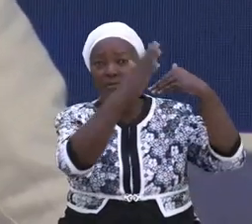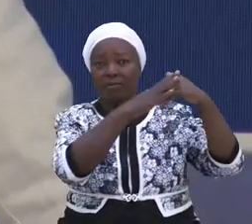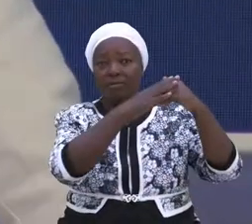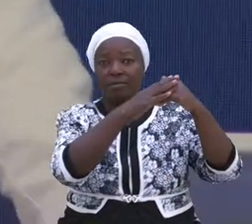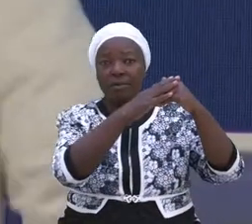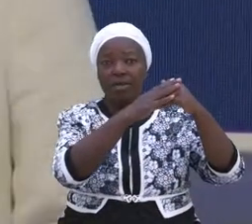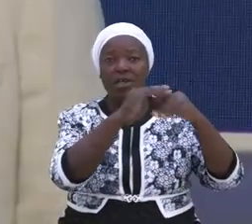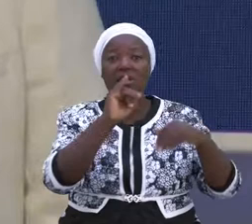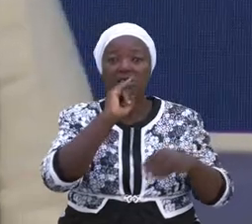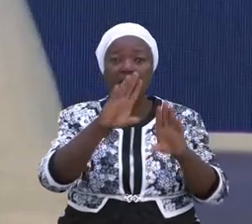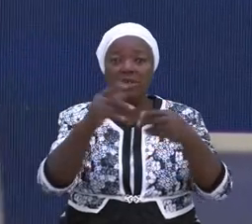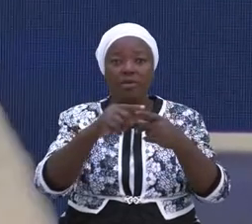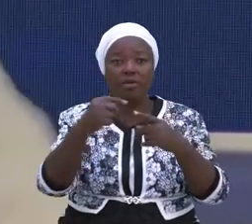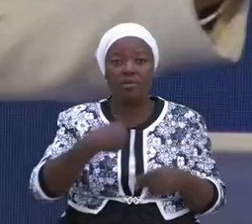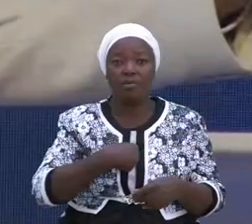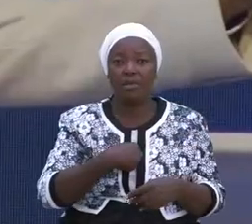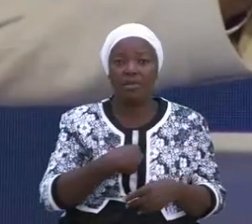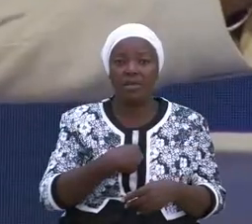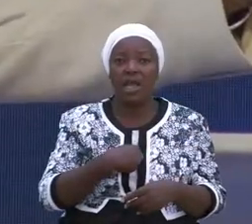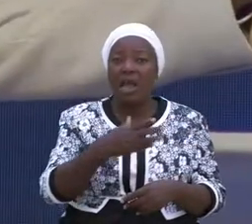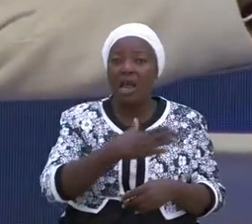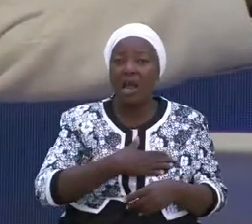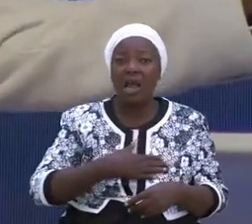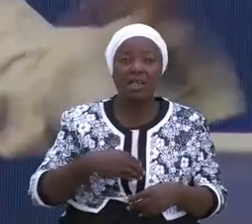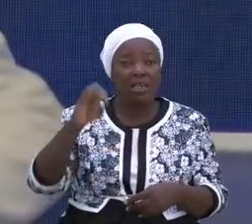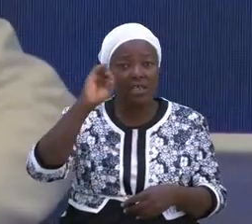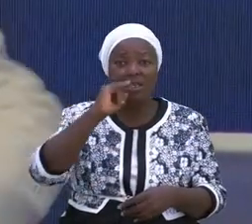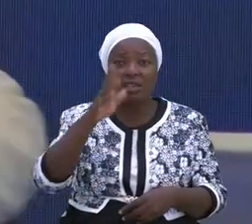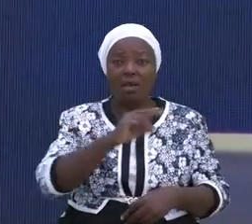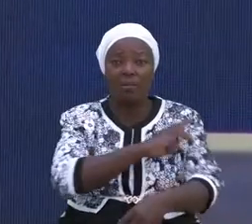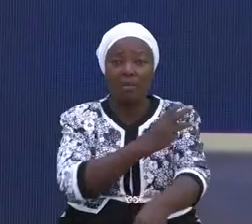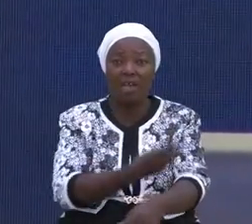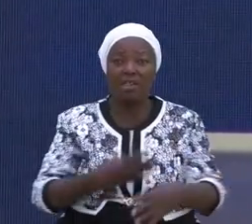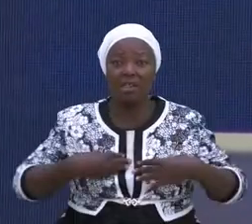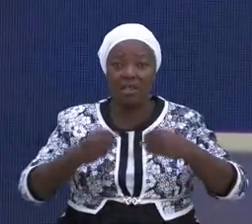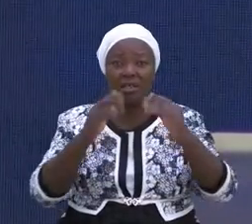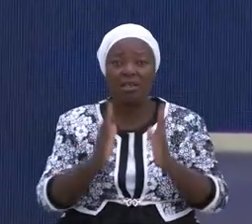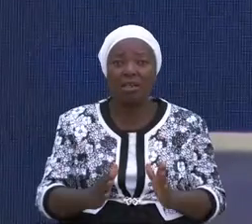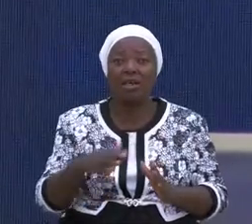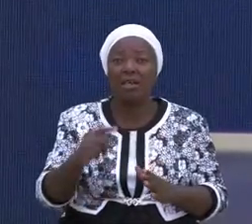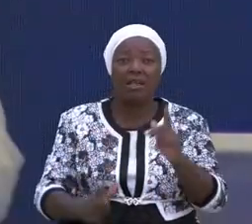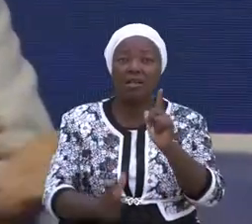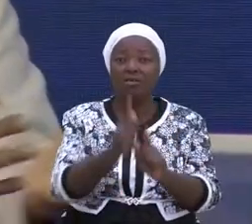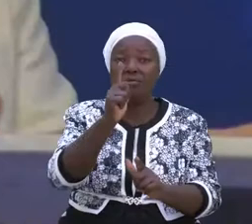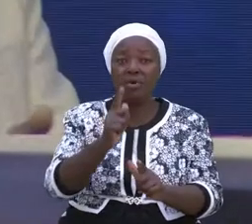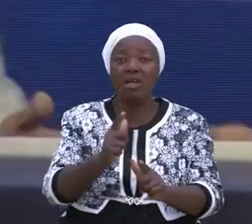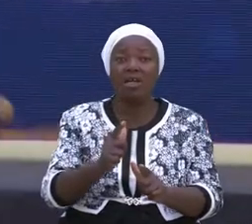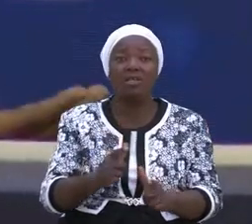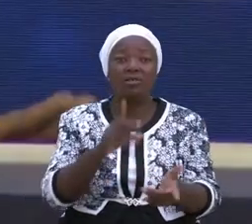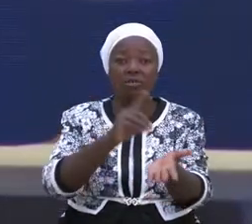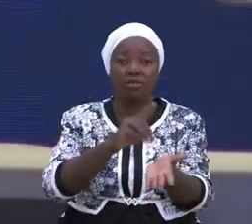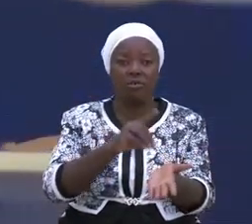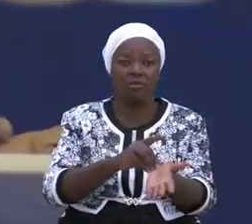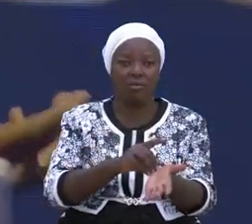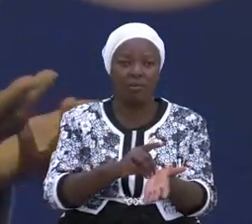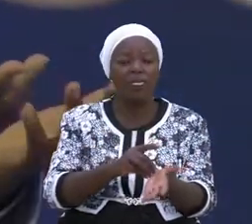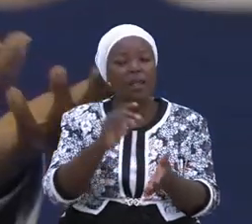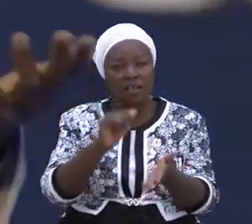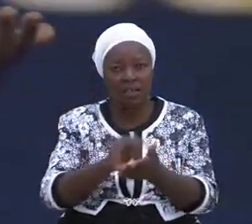is given unto me. And he is the mighty healer, the great physician. That's the